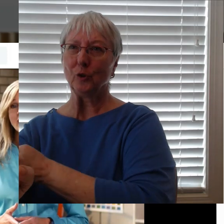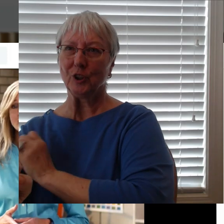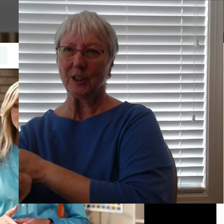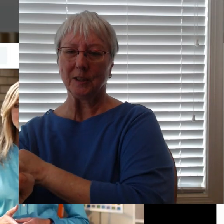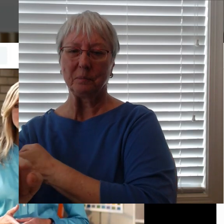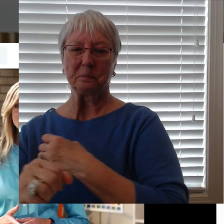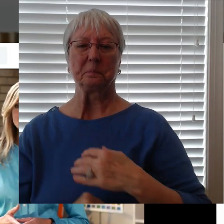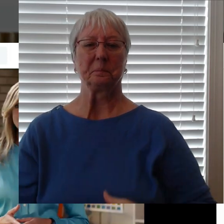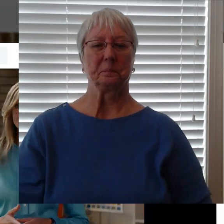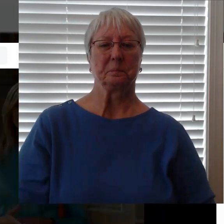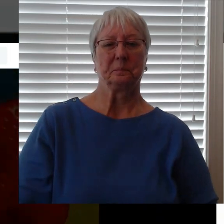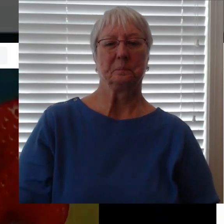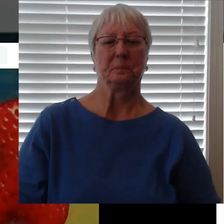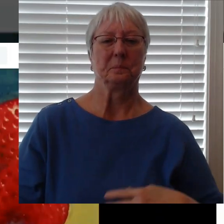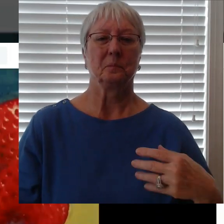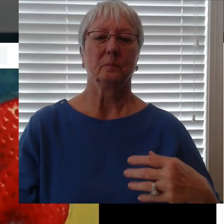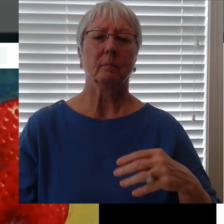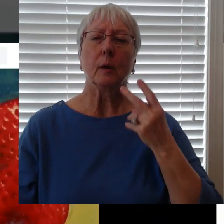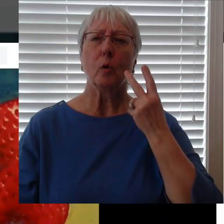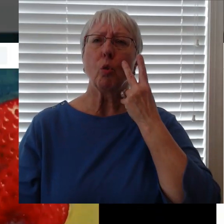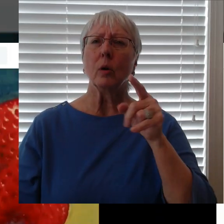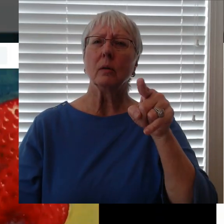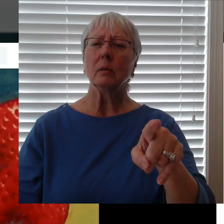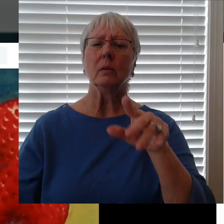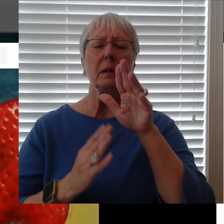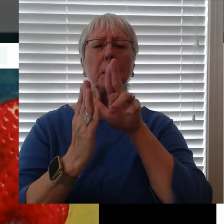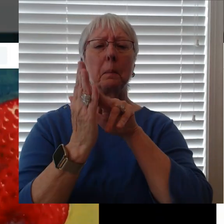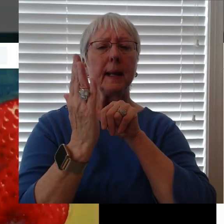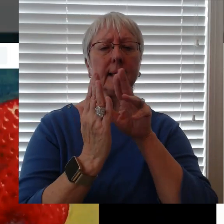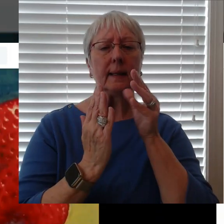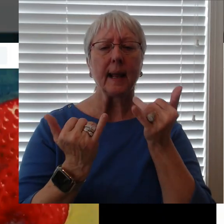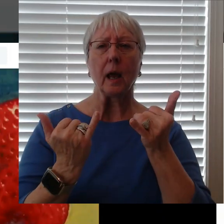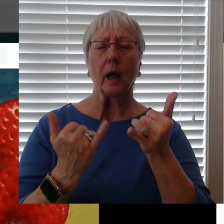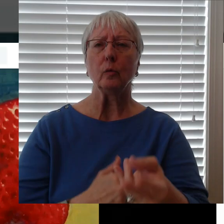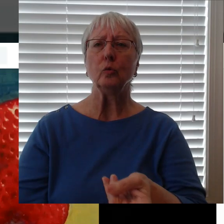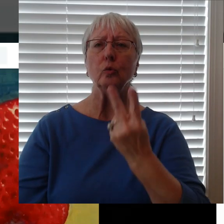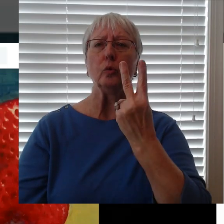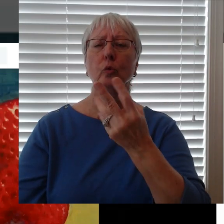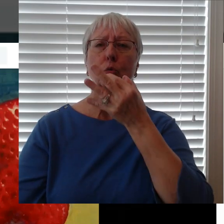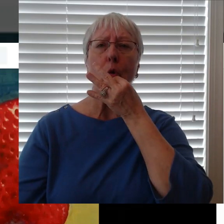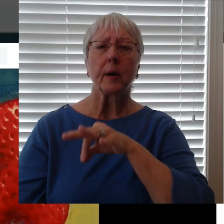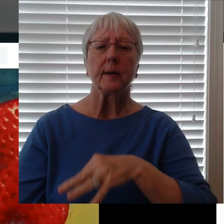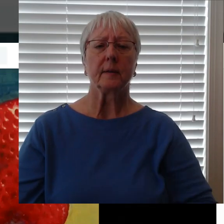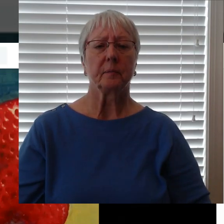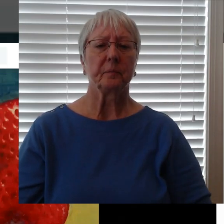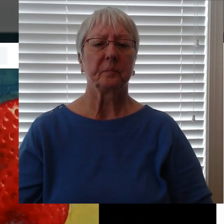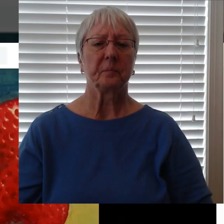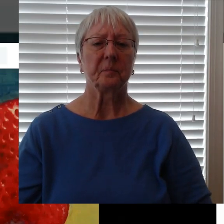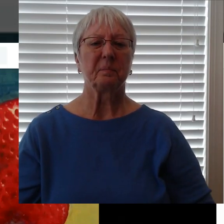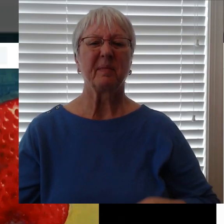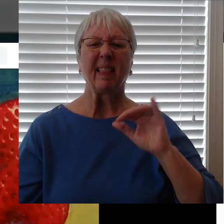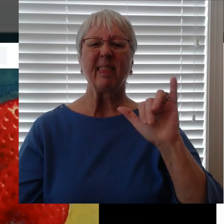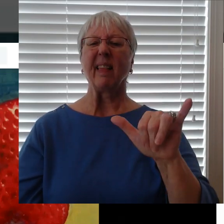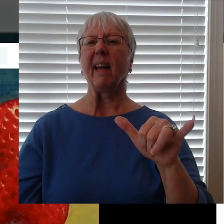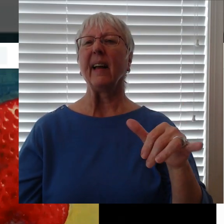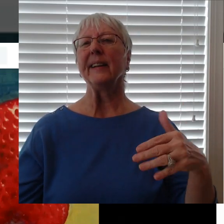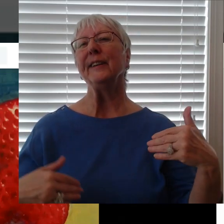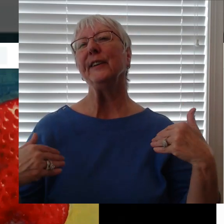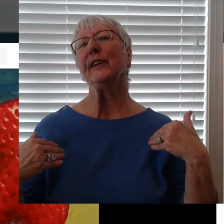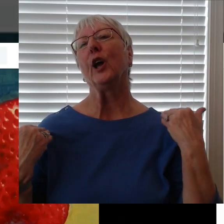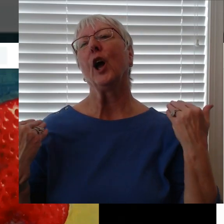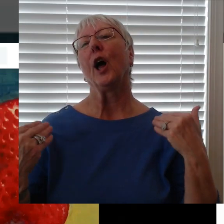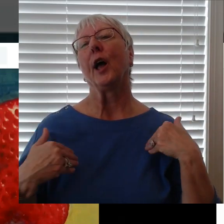and life. Take a look at this painting of two strawberries. Like a young, healthy couple in love, they